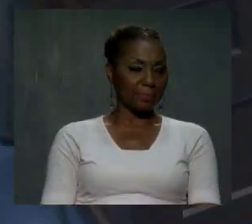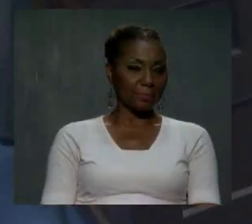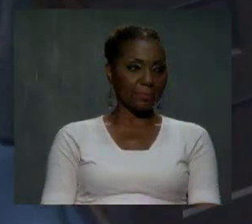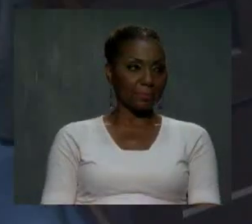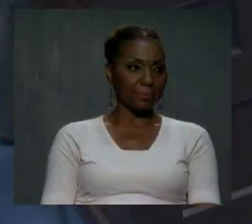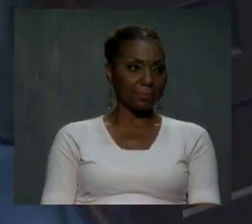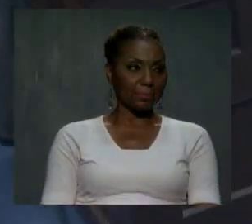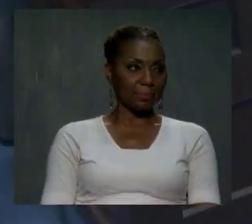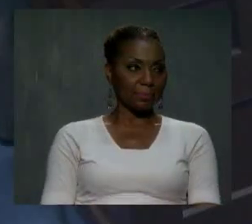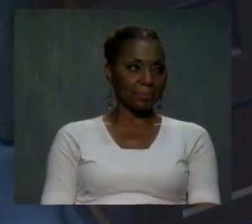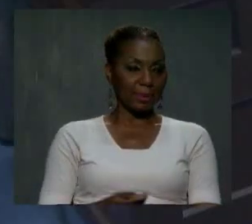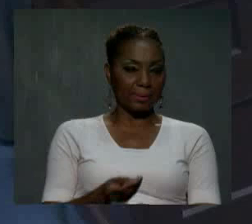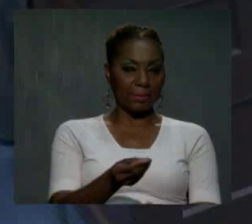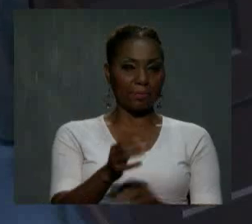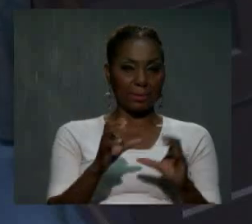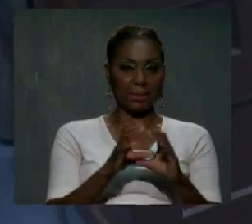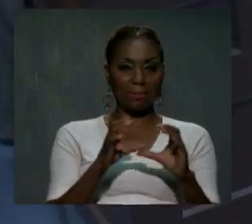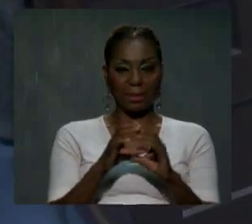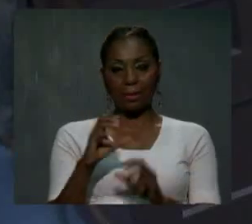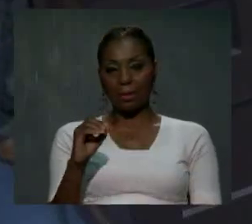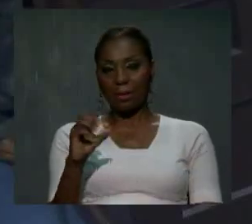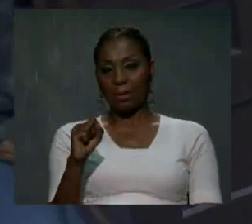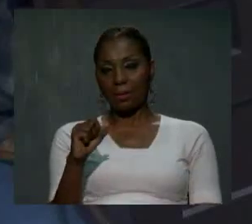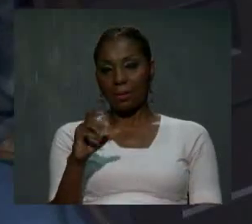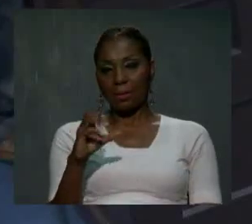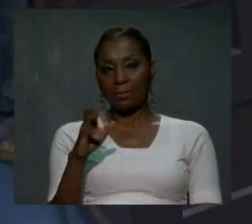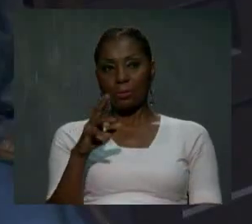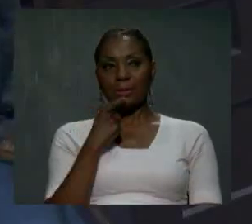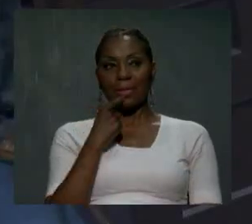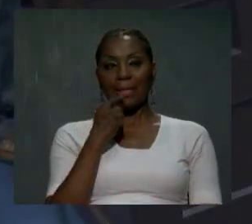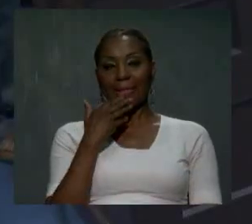Here's your certificate. Thank you. We've got to get a picture here,